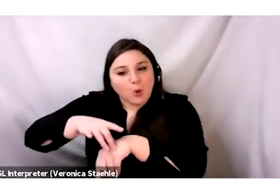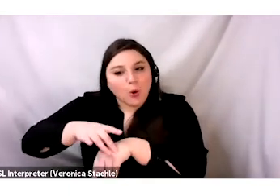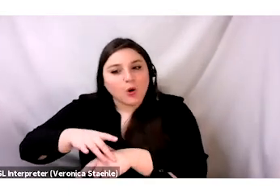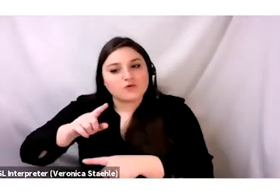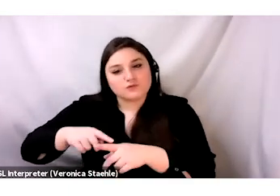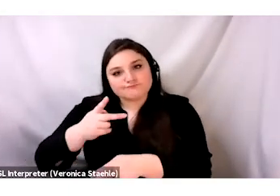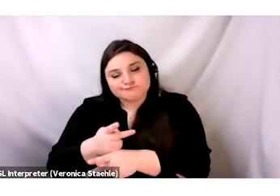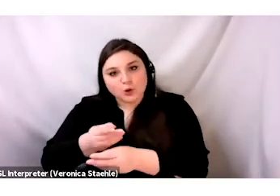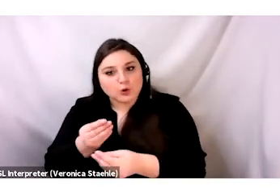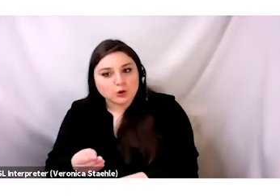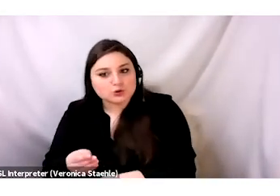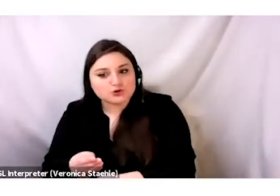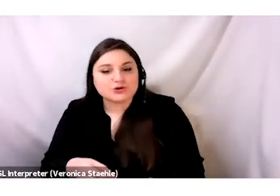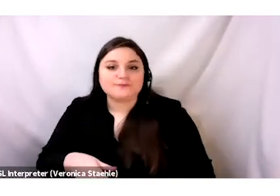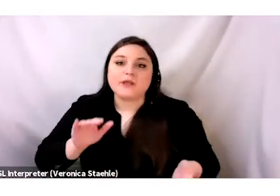petroleum products in it.